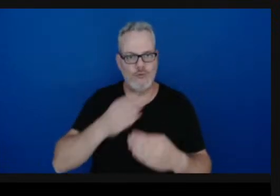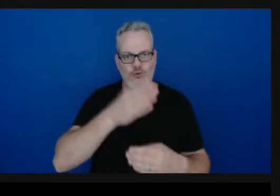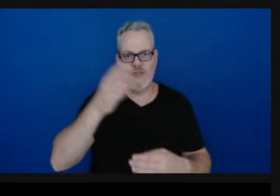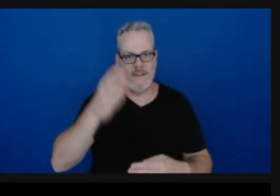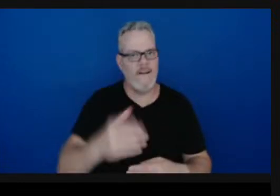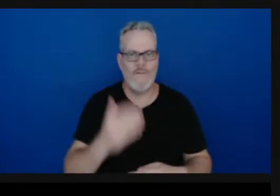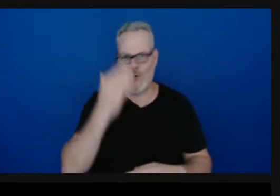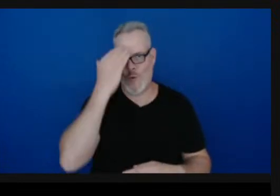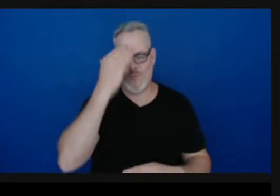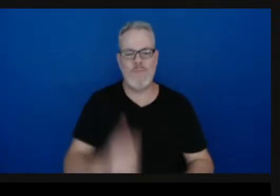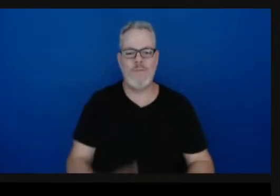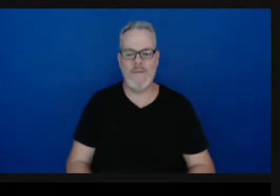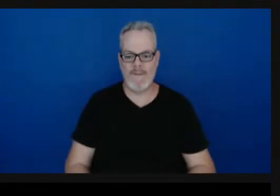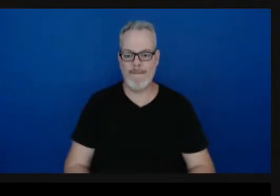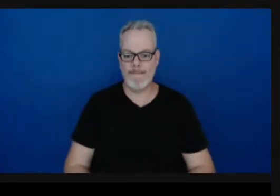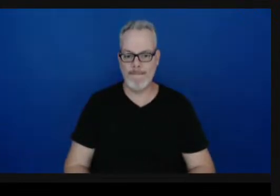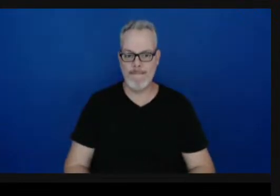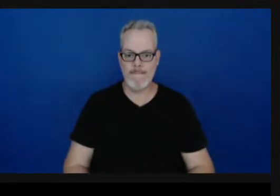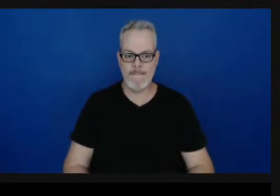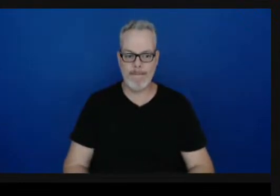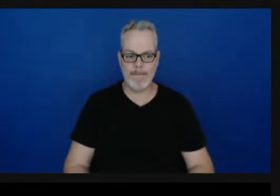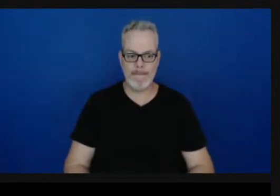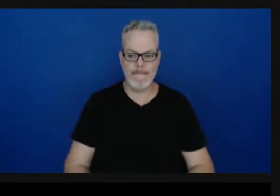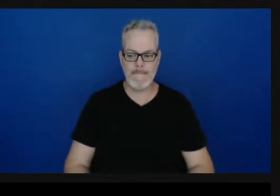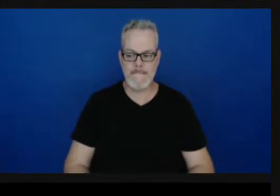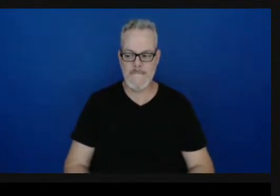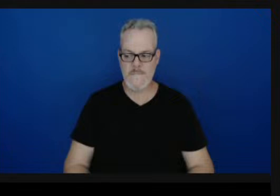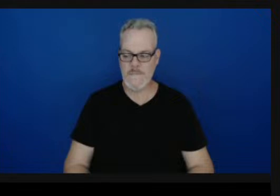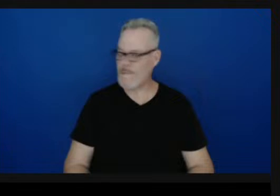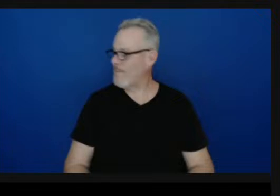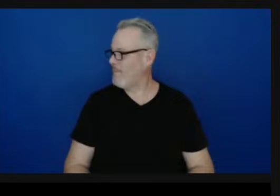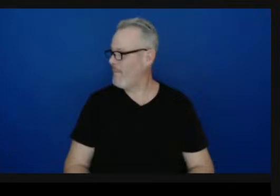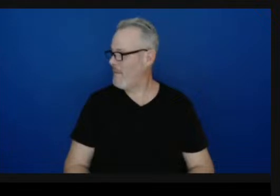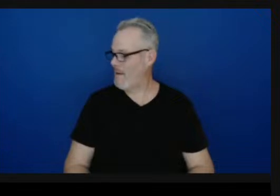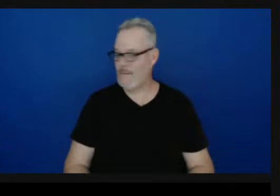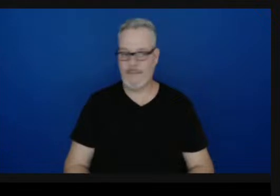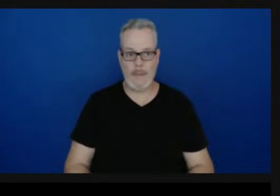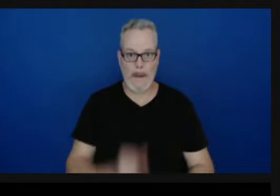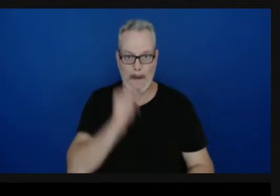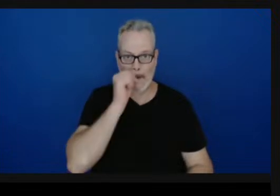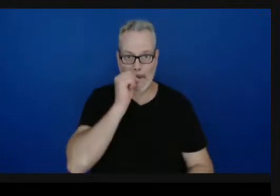quickly. Yeah, it's a good point, and I think